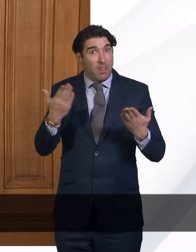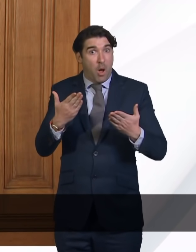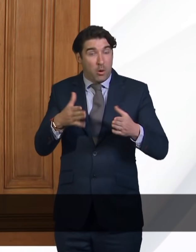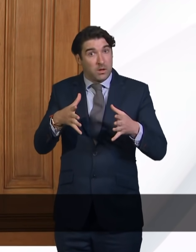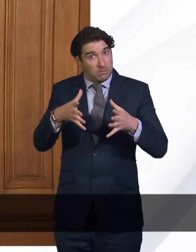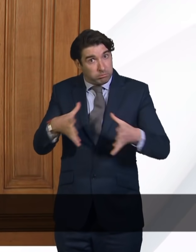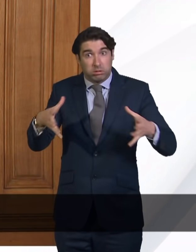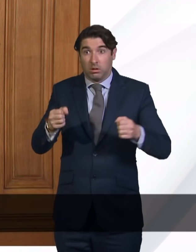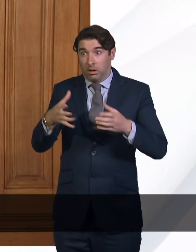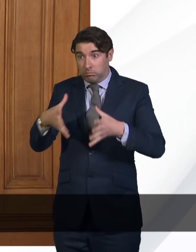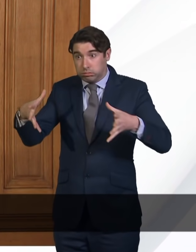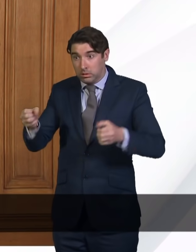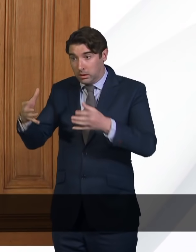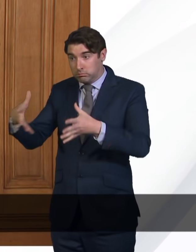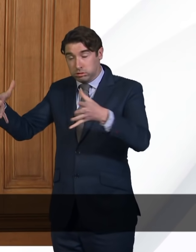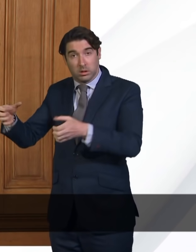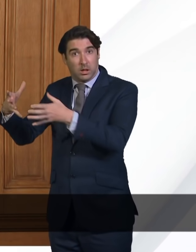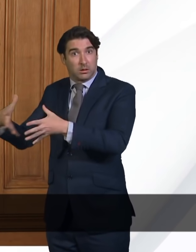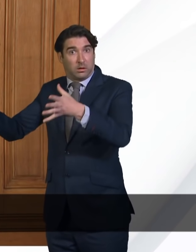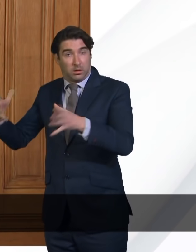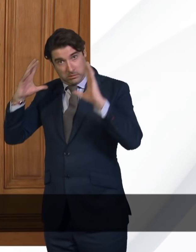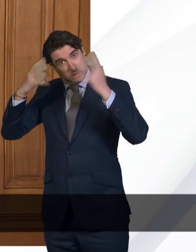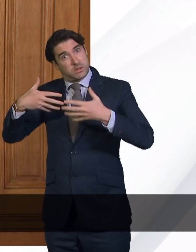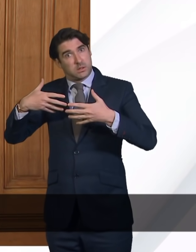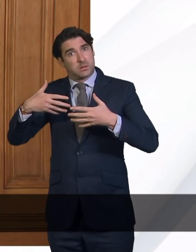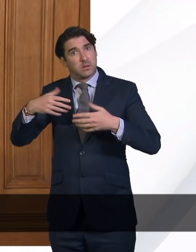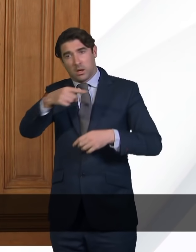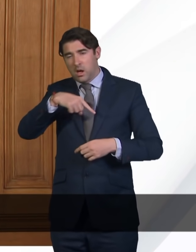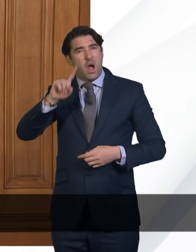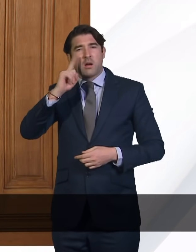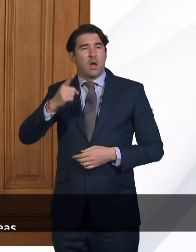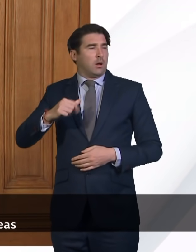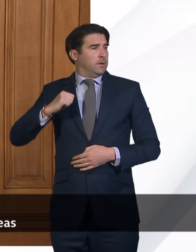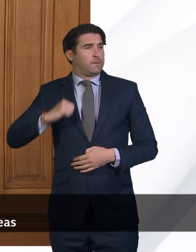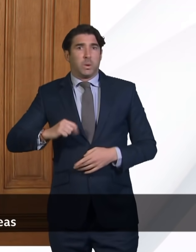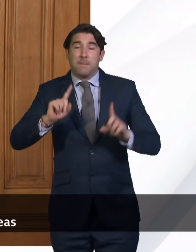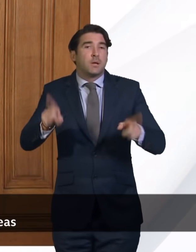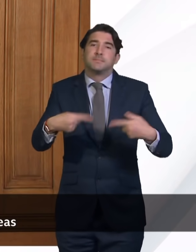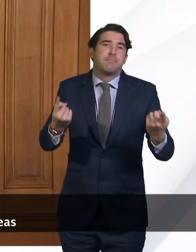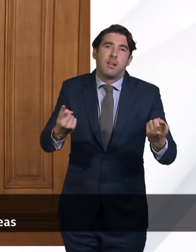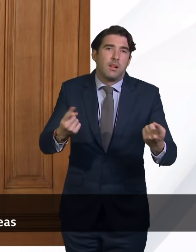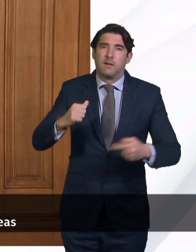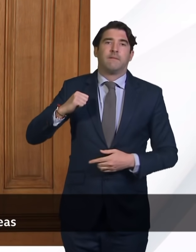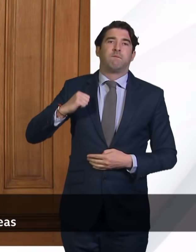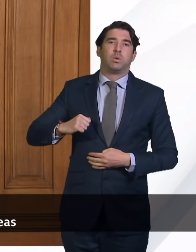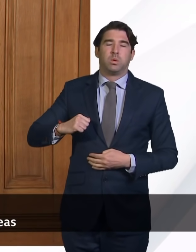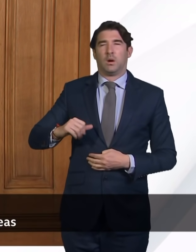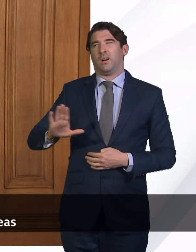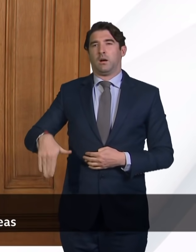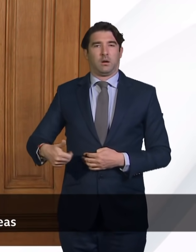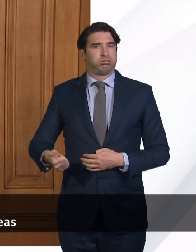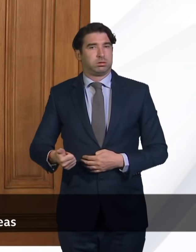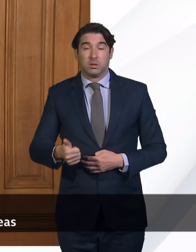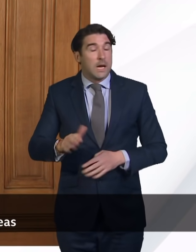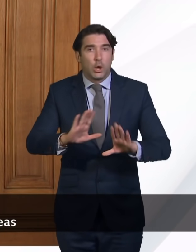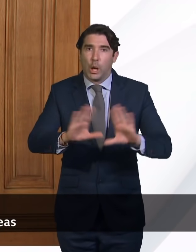the social distancing rules, I mean, this virus spreads because of close contact in certain environments. So we all need to make